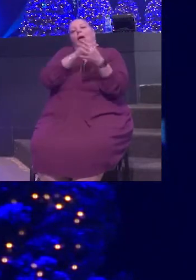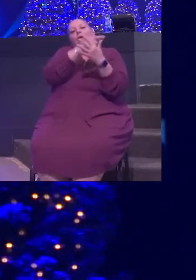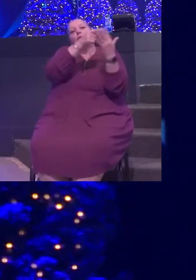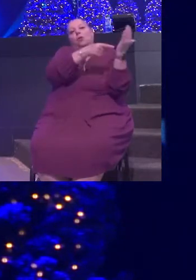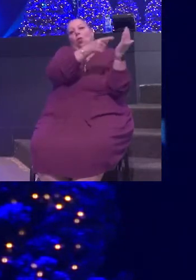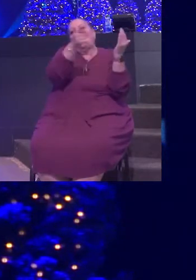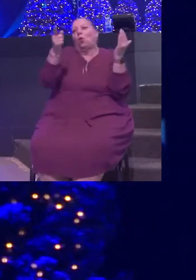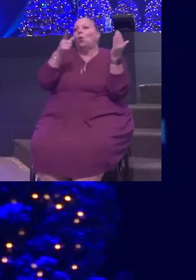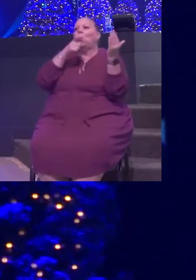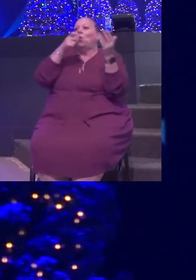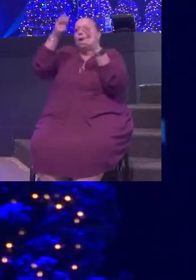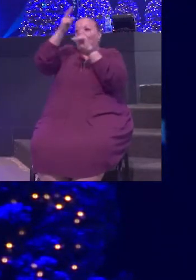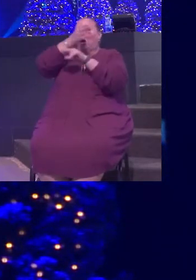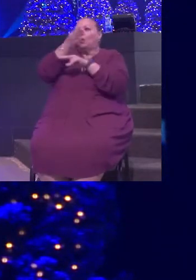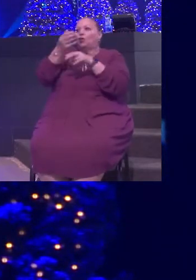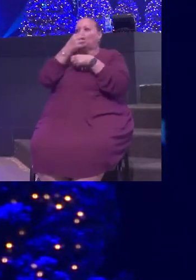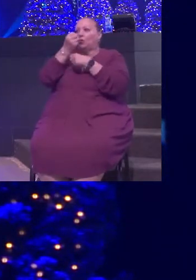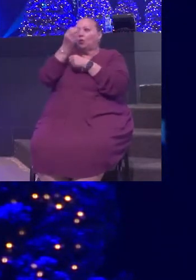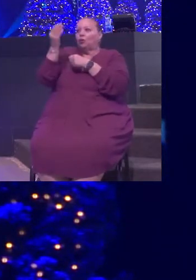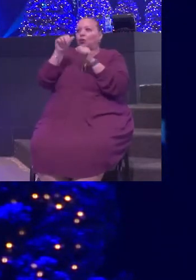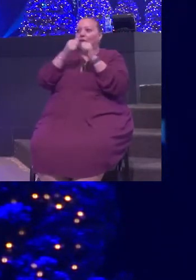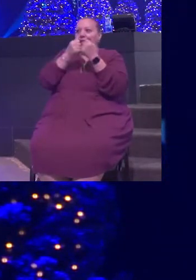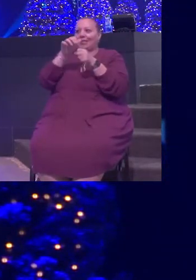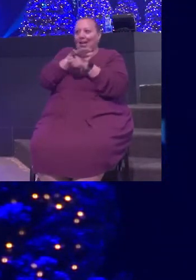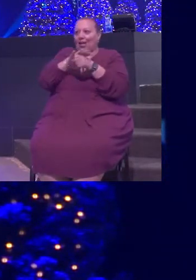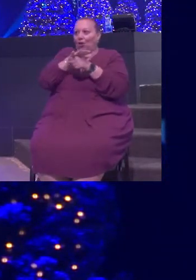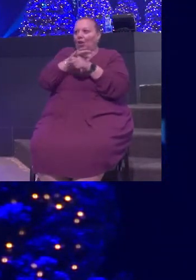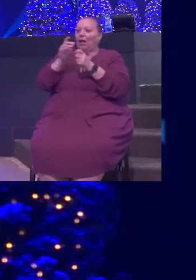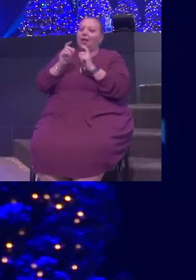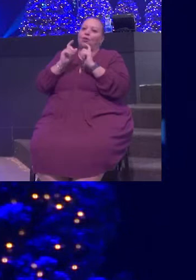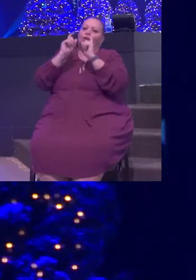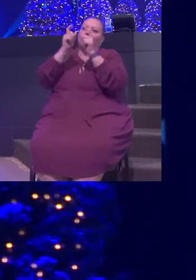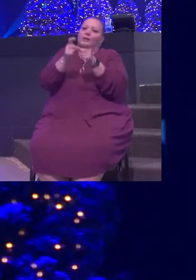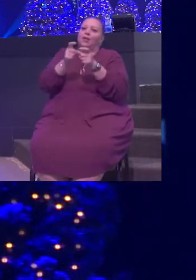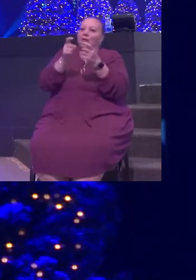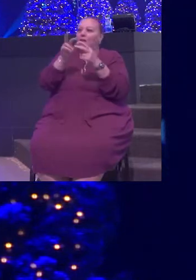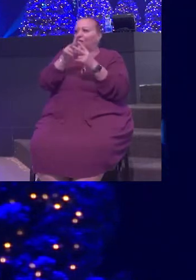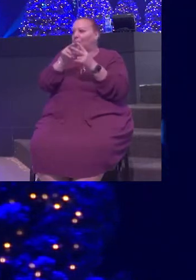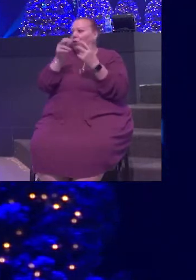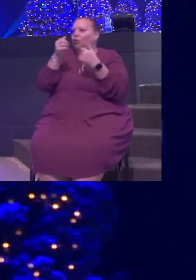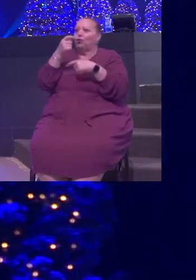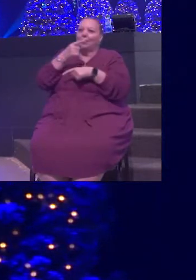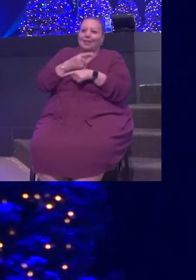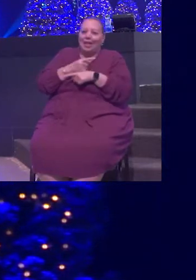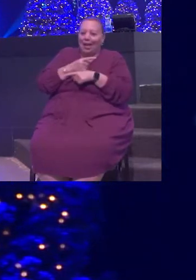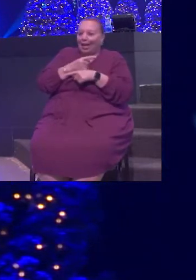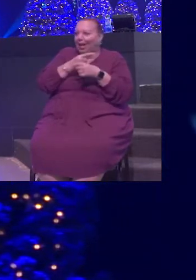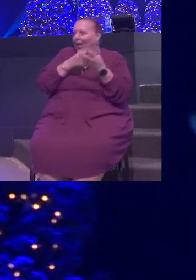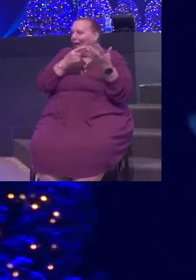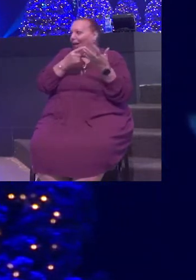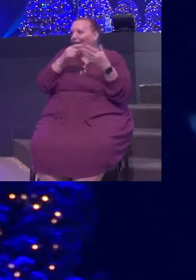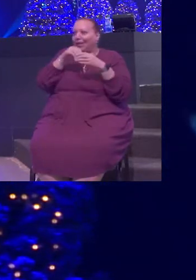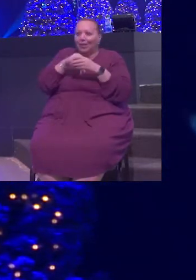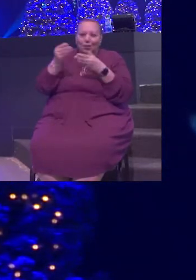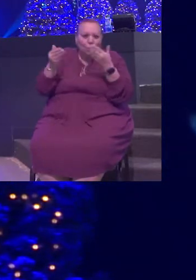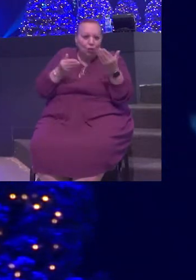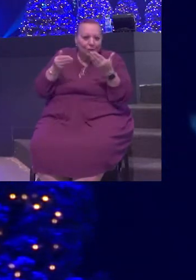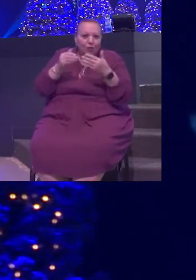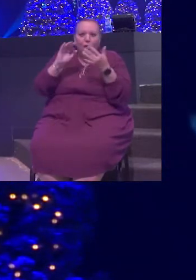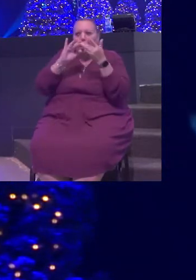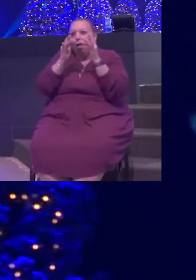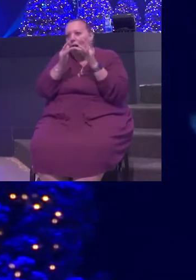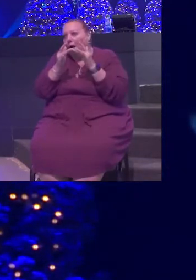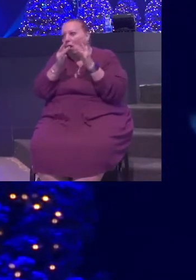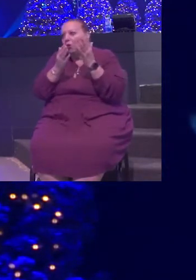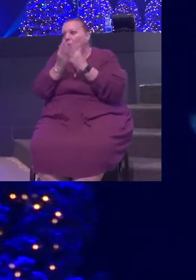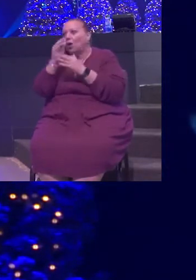those who have honored you and trusted you in this area and that who give. Give either today in service or online